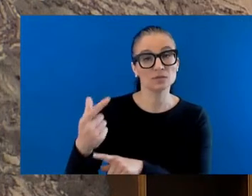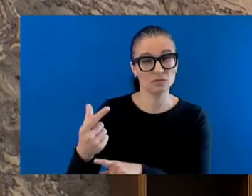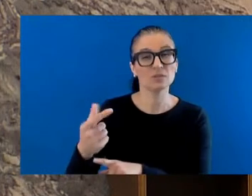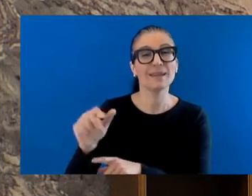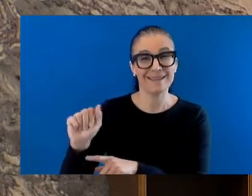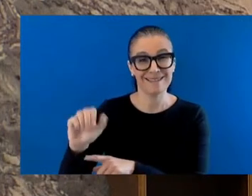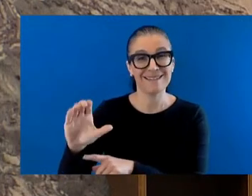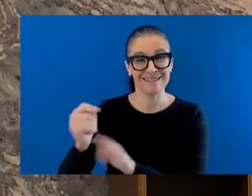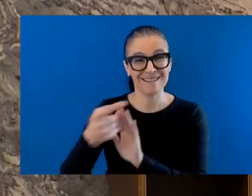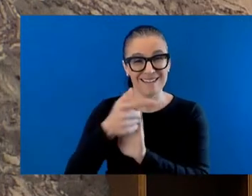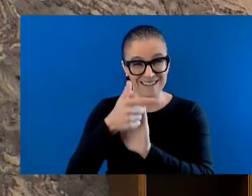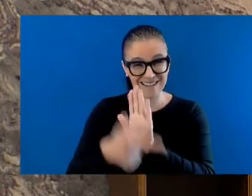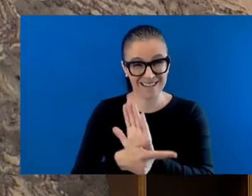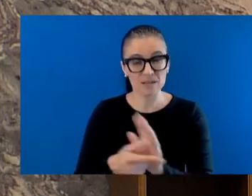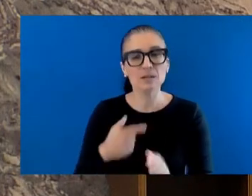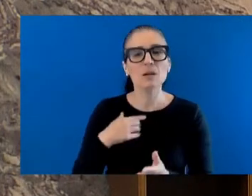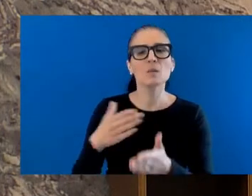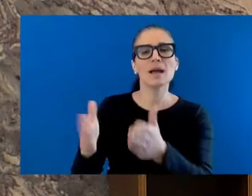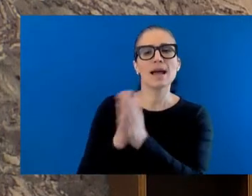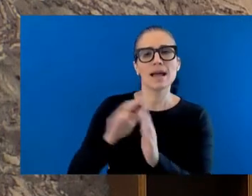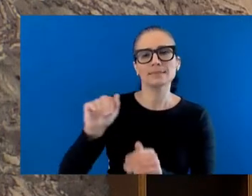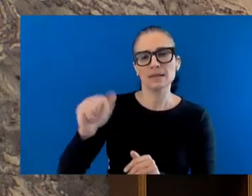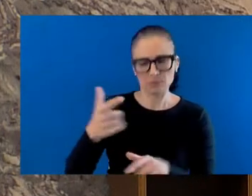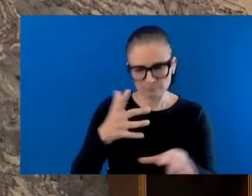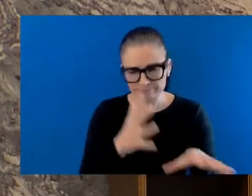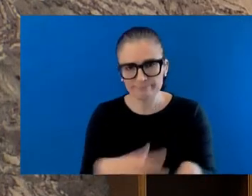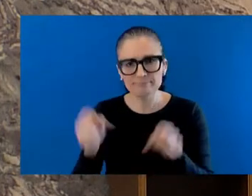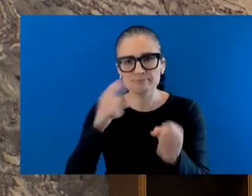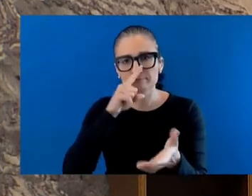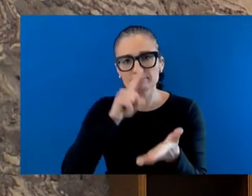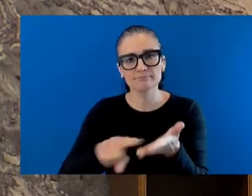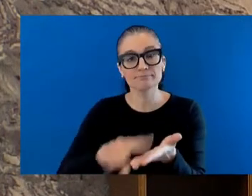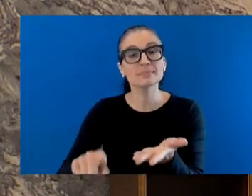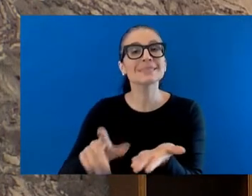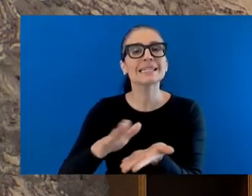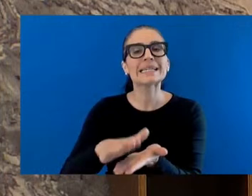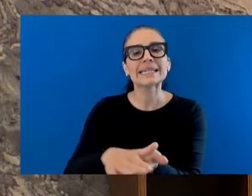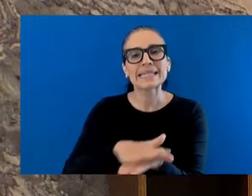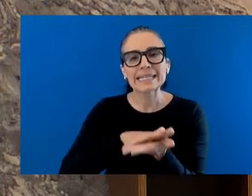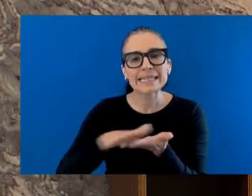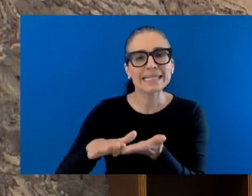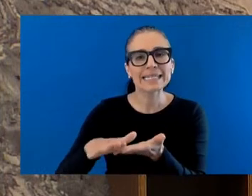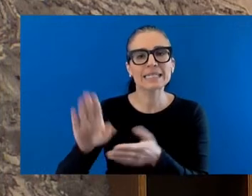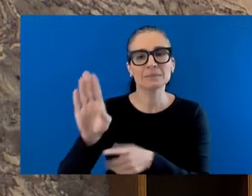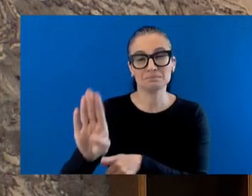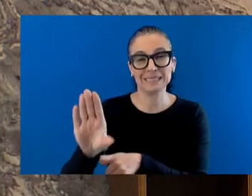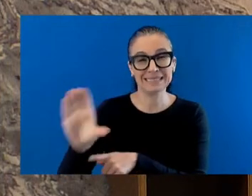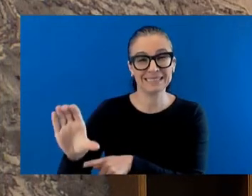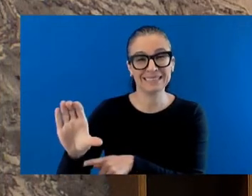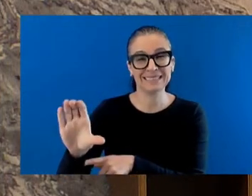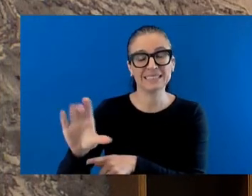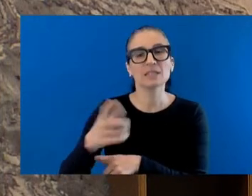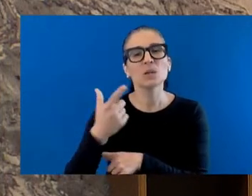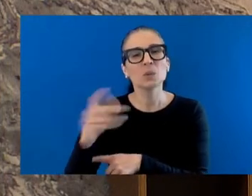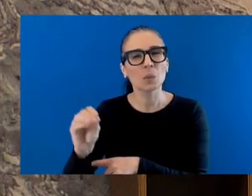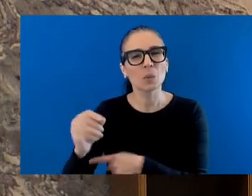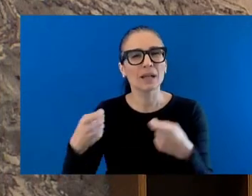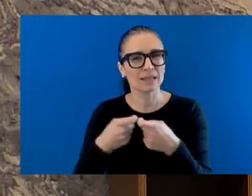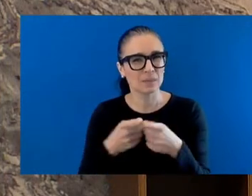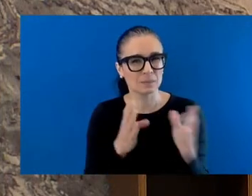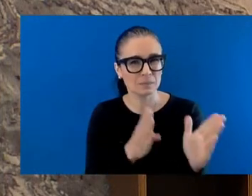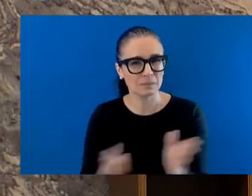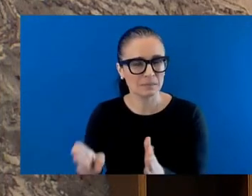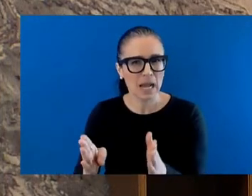British Columbia's Clean BC Go Electric program, including but not limited to the Commercial Vehicle Innovation Challenge and the Advanced Research and Commercialization